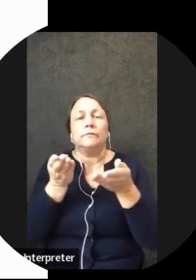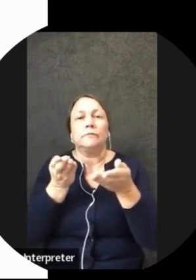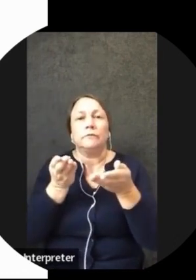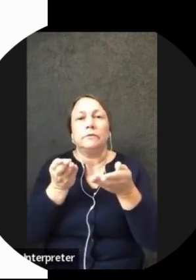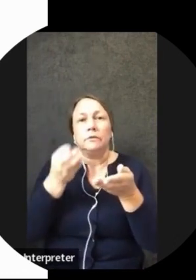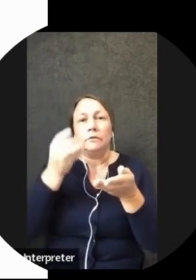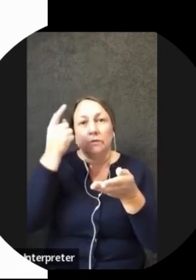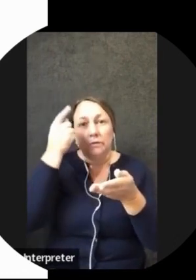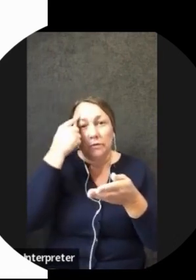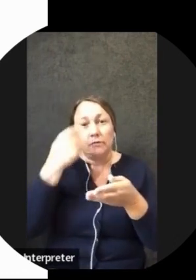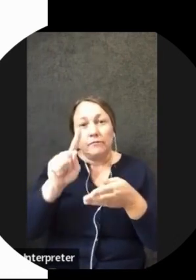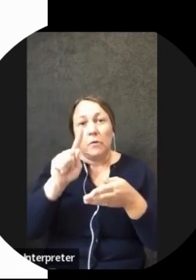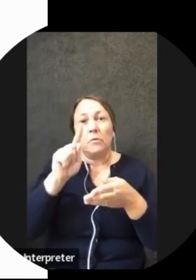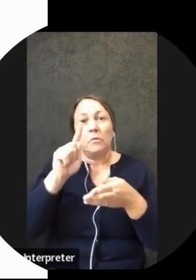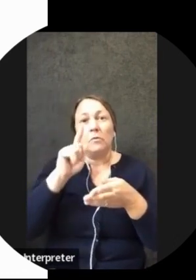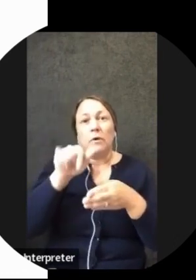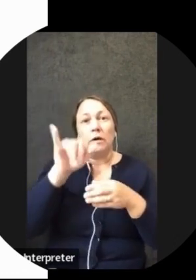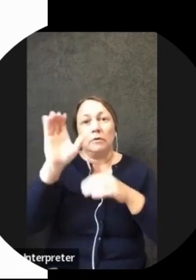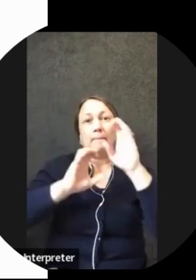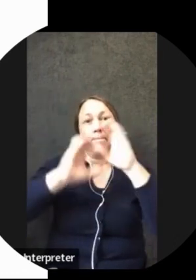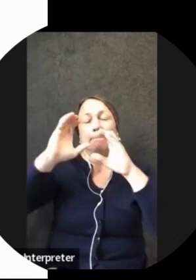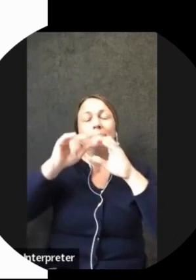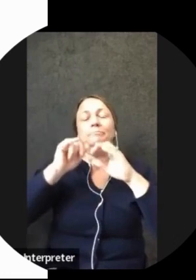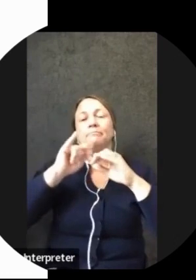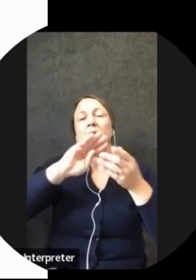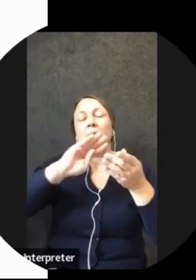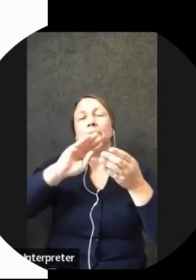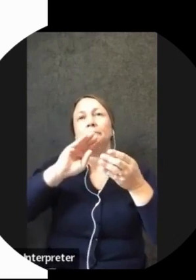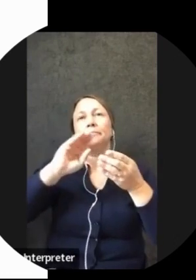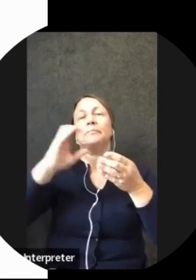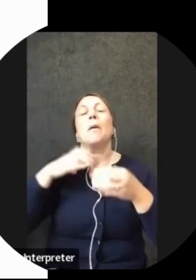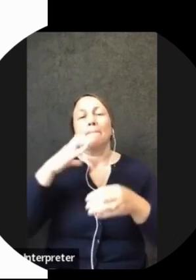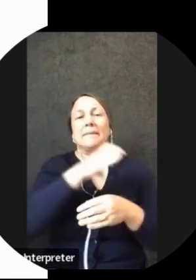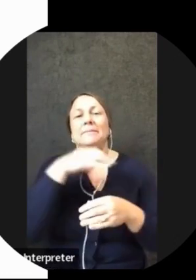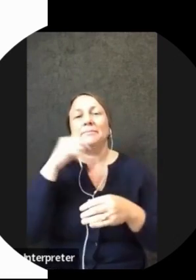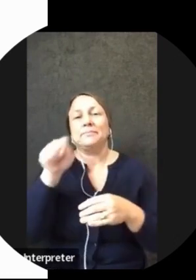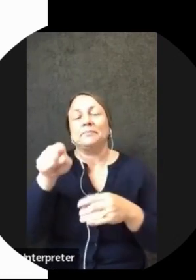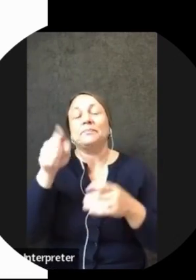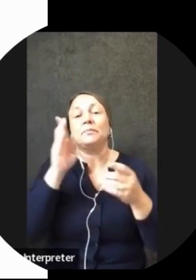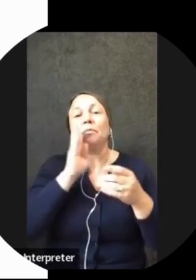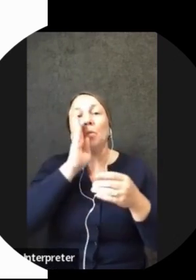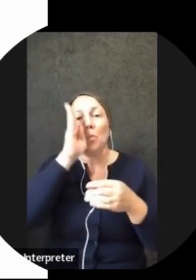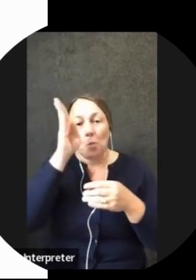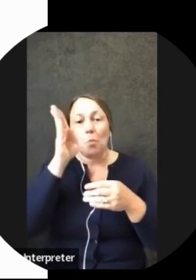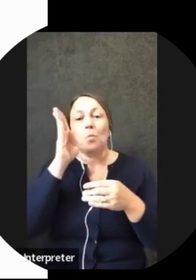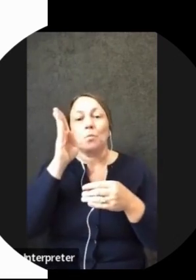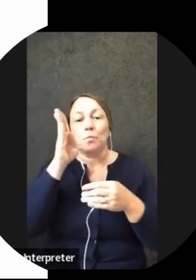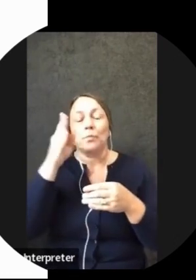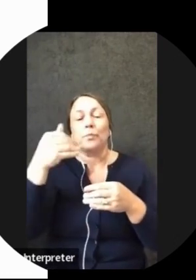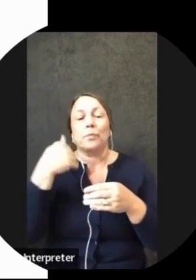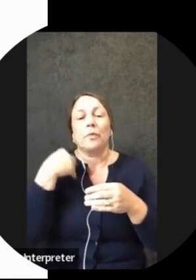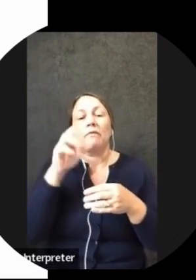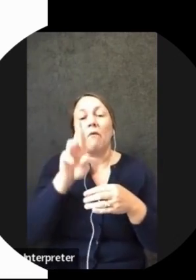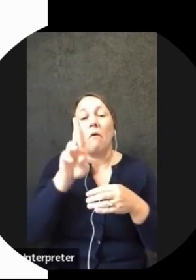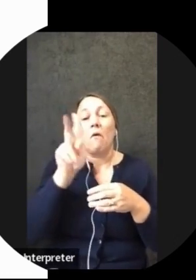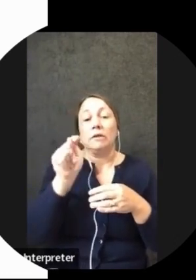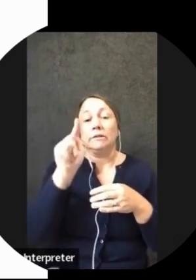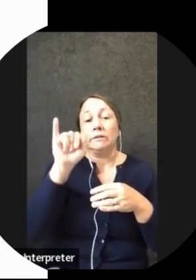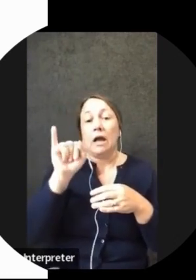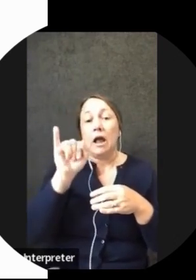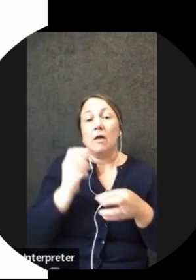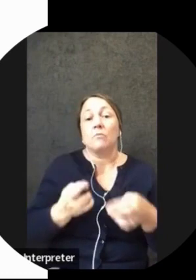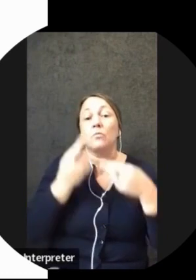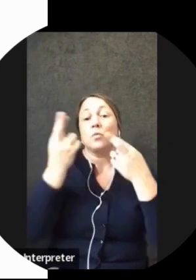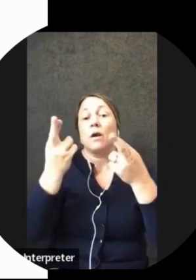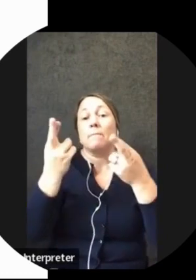level committee. The SBLC may recommend interventions, or RTI, or that the student